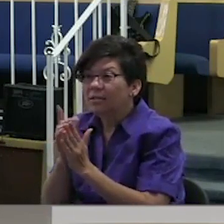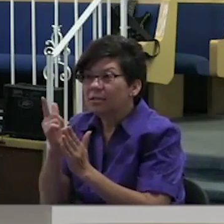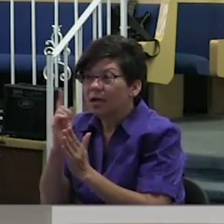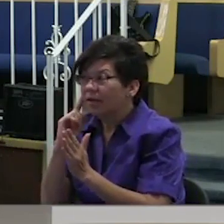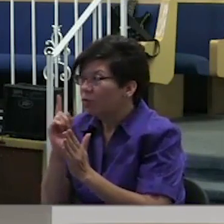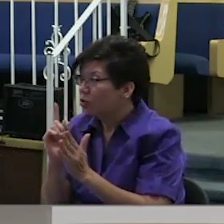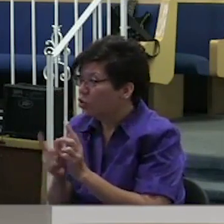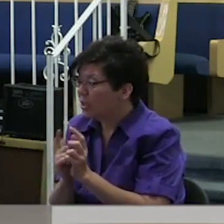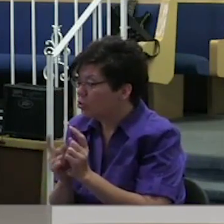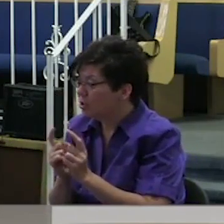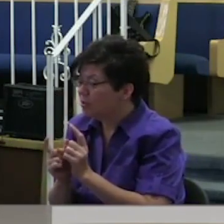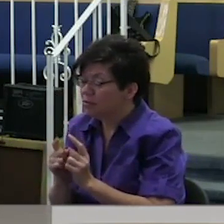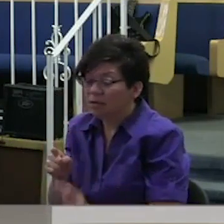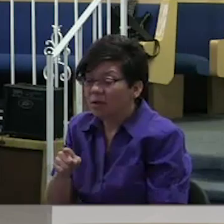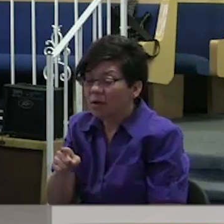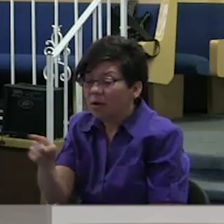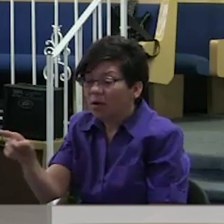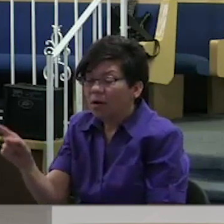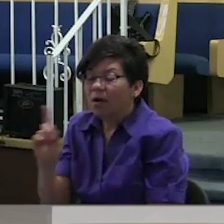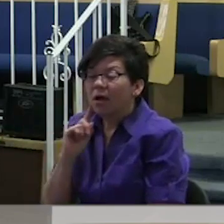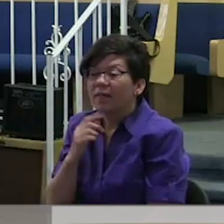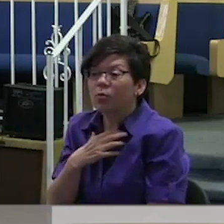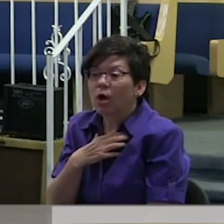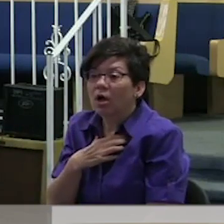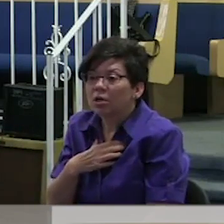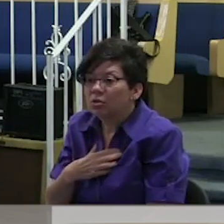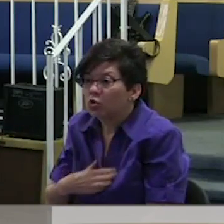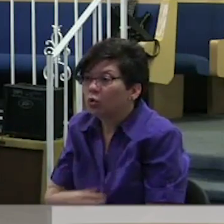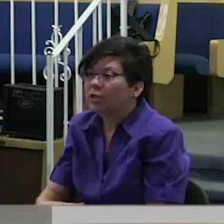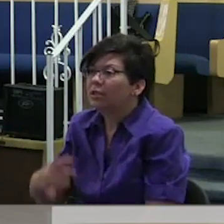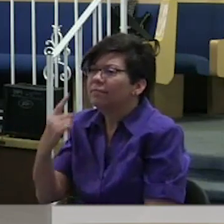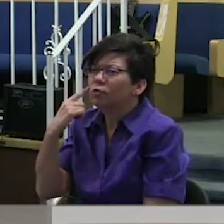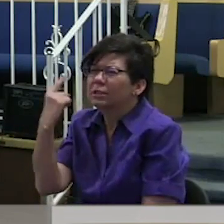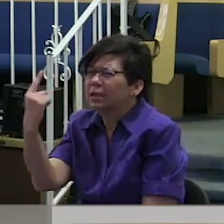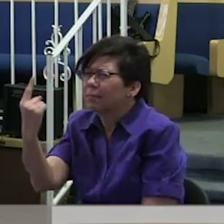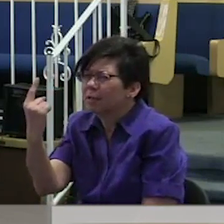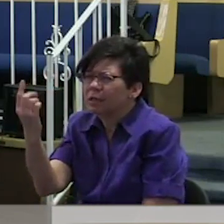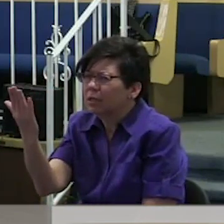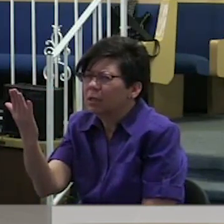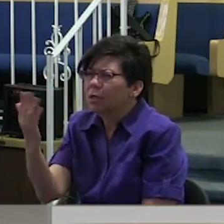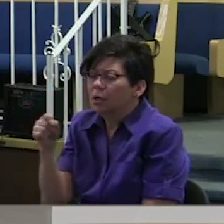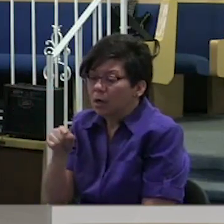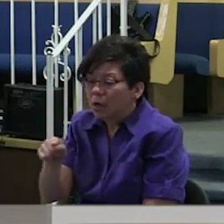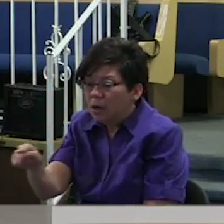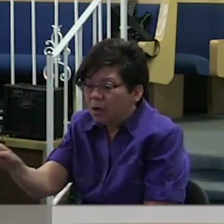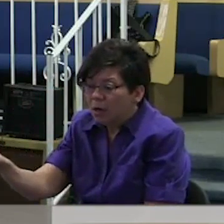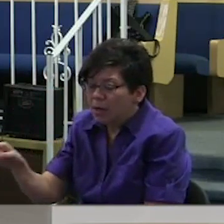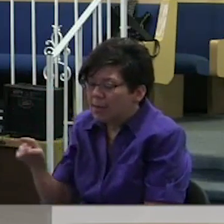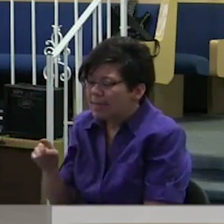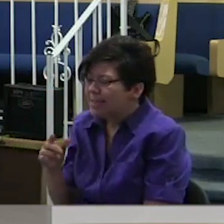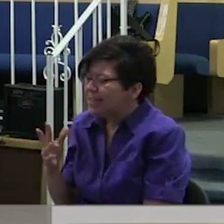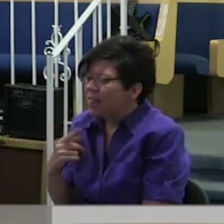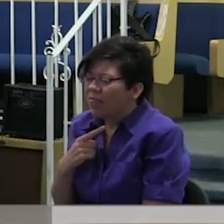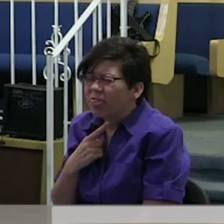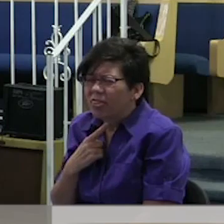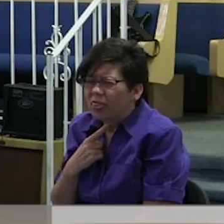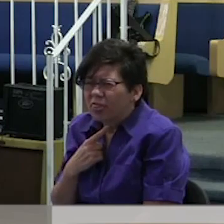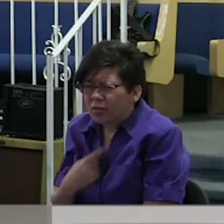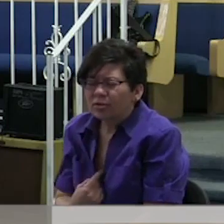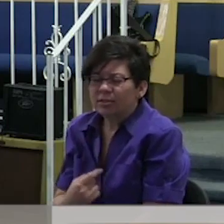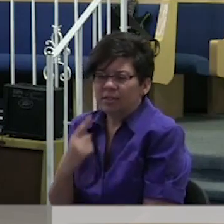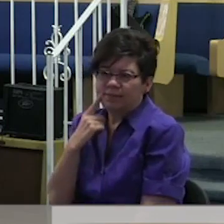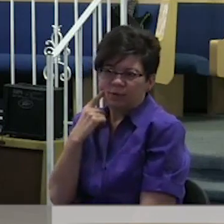life. These individuals, they were hungry for something. These individuals, they were thirsting